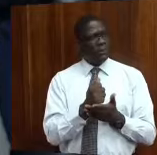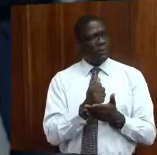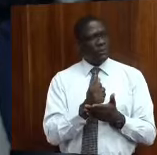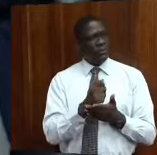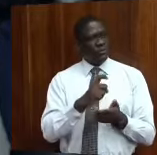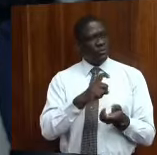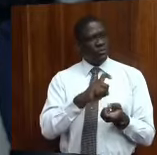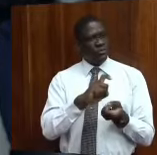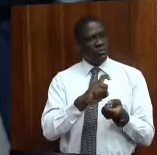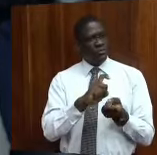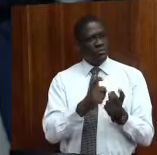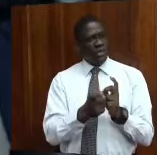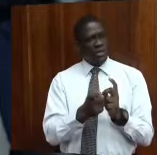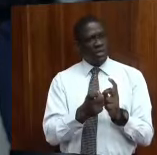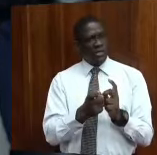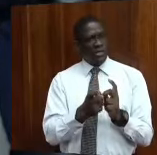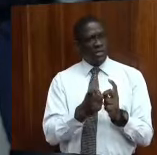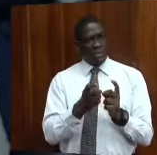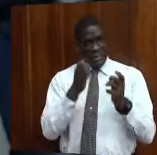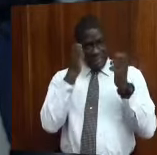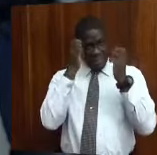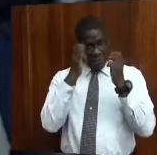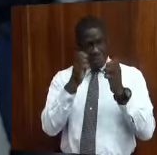of universal secondary education